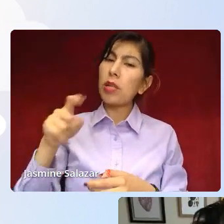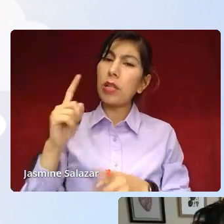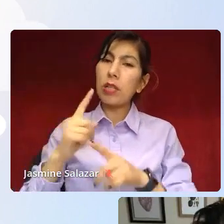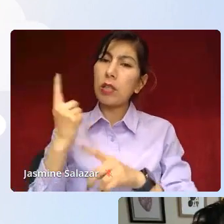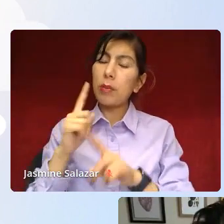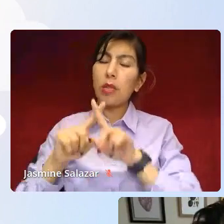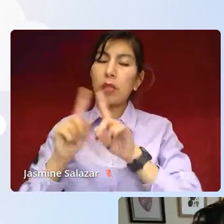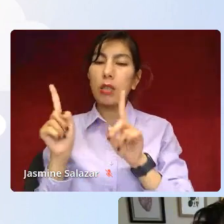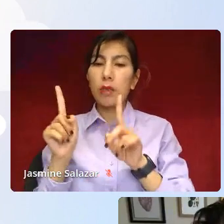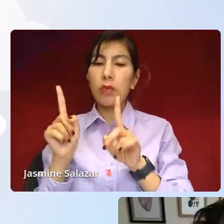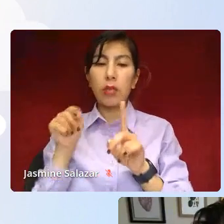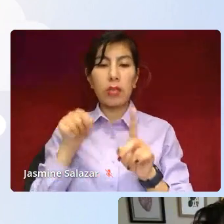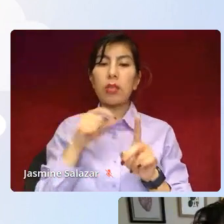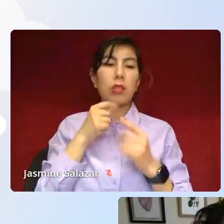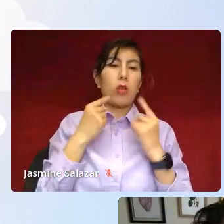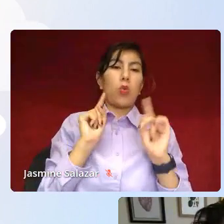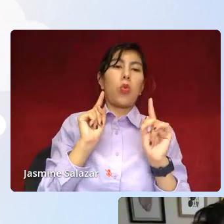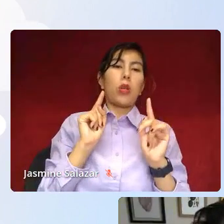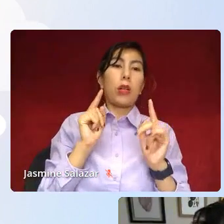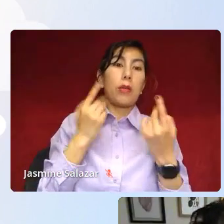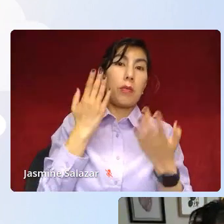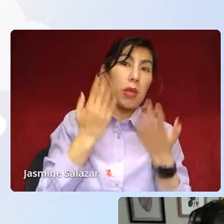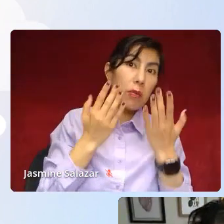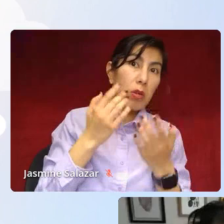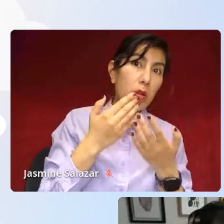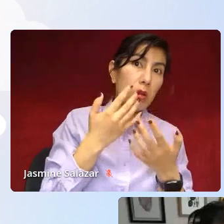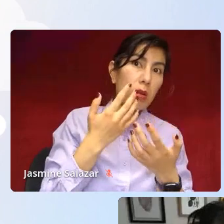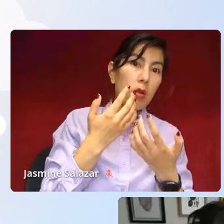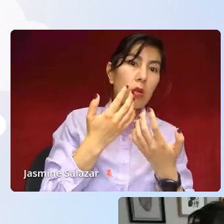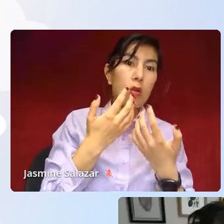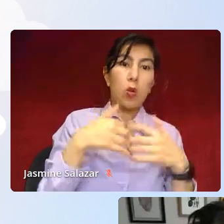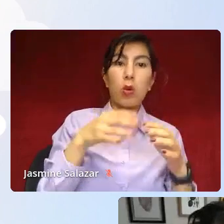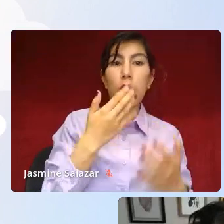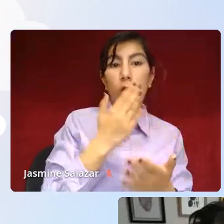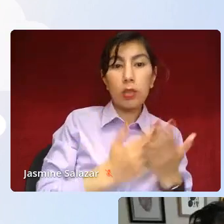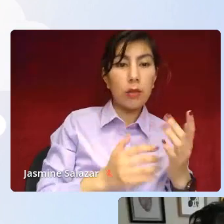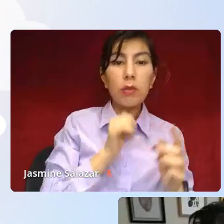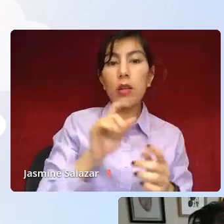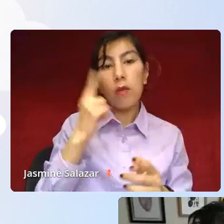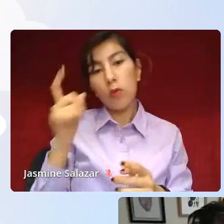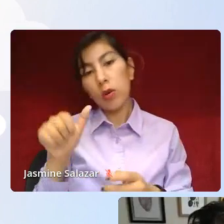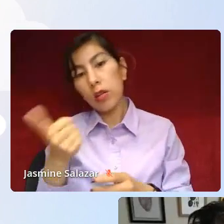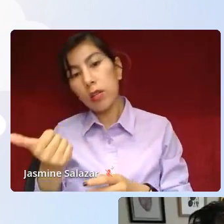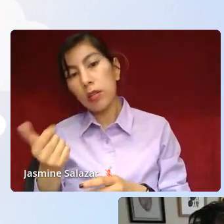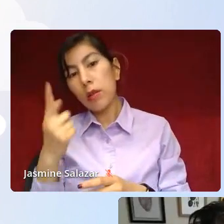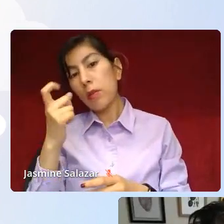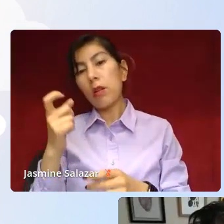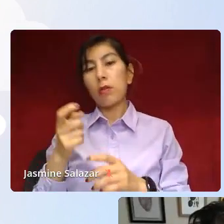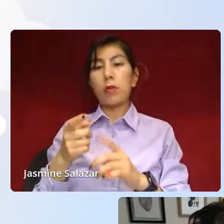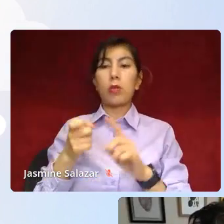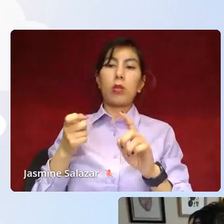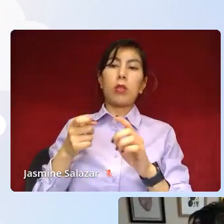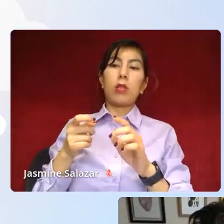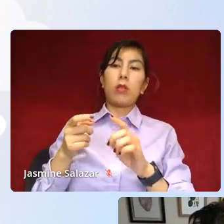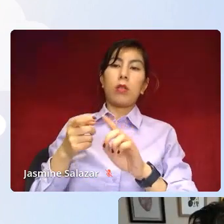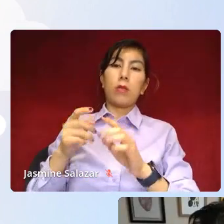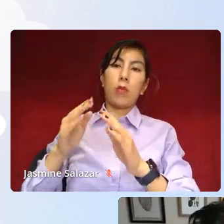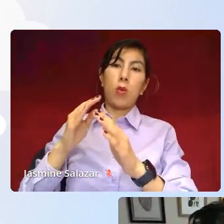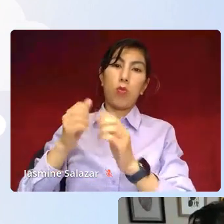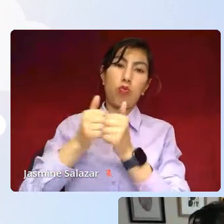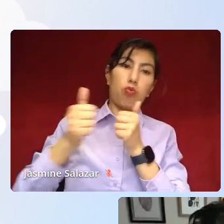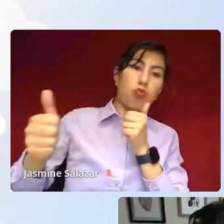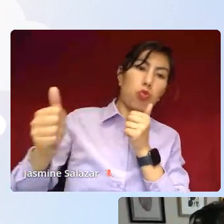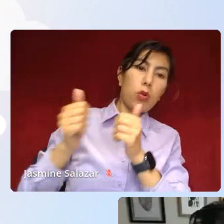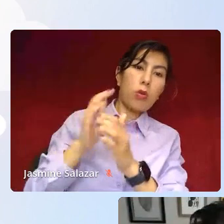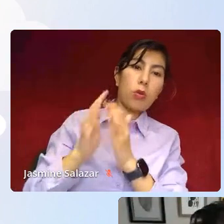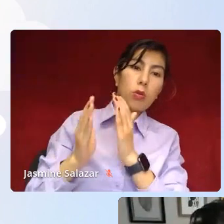This isn't working. Maybe it works for some, but not for others. And because we were in a rural community, a lot of our